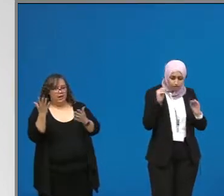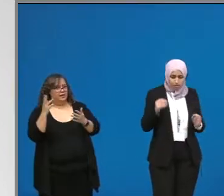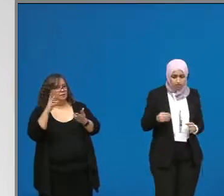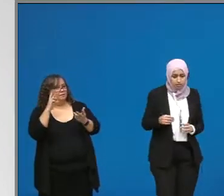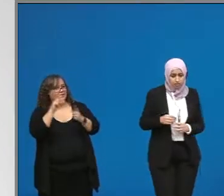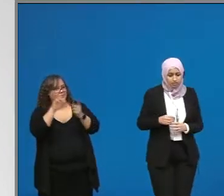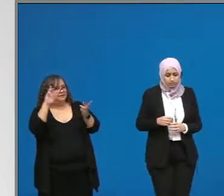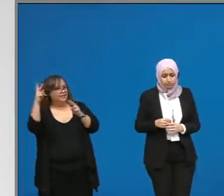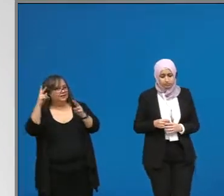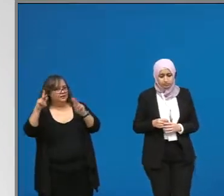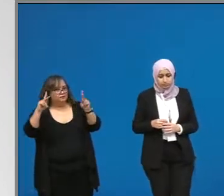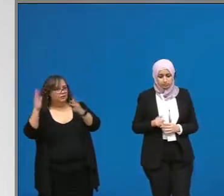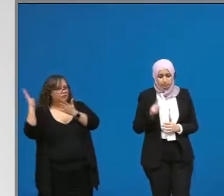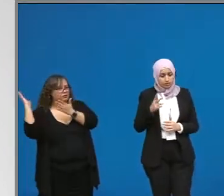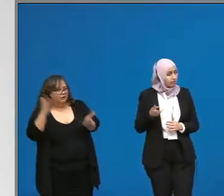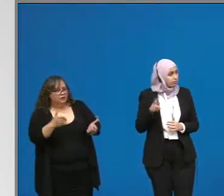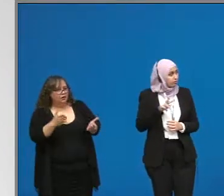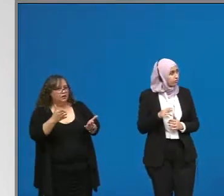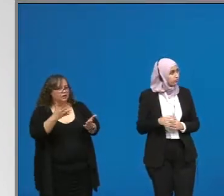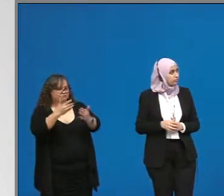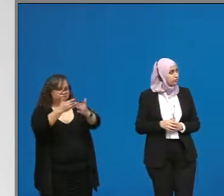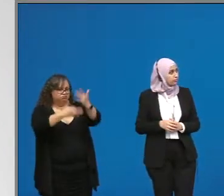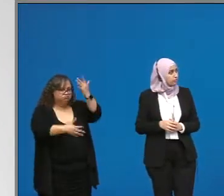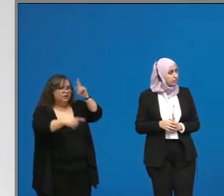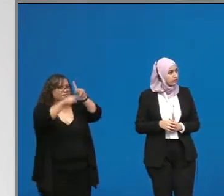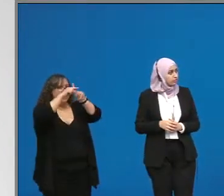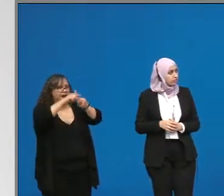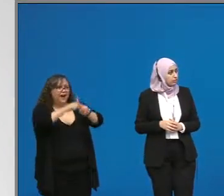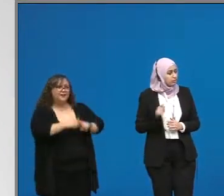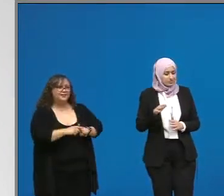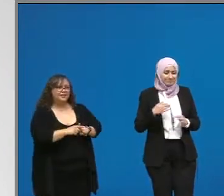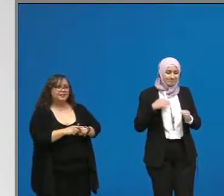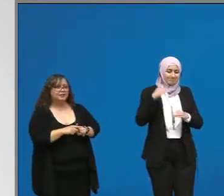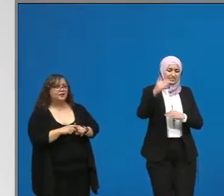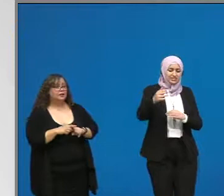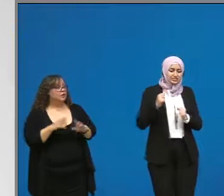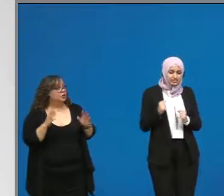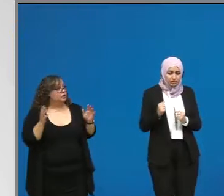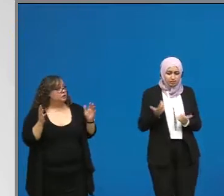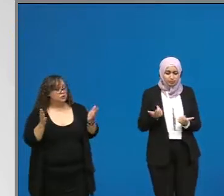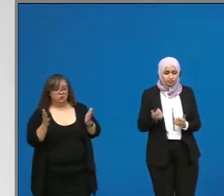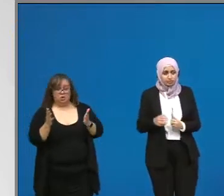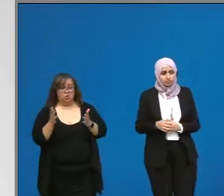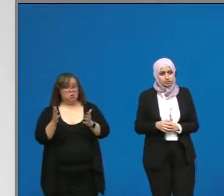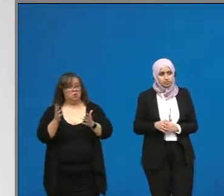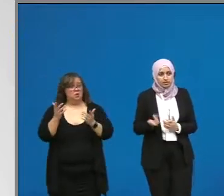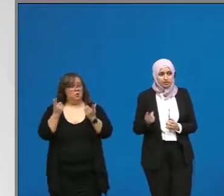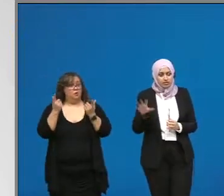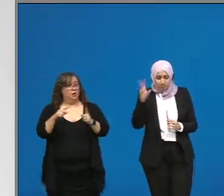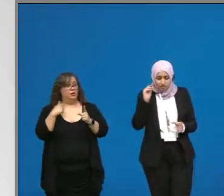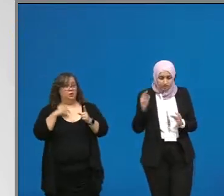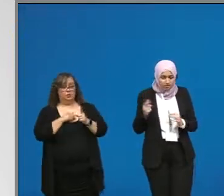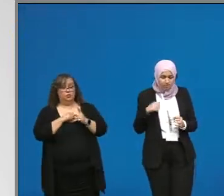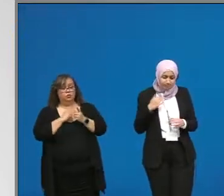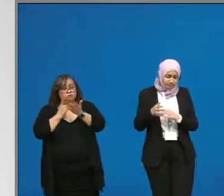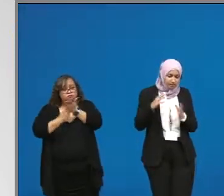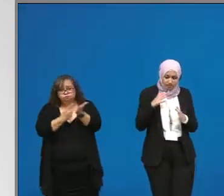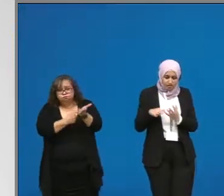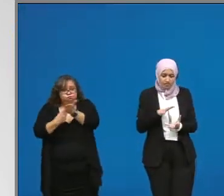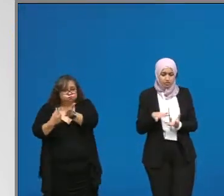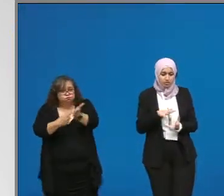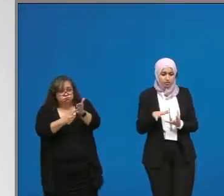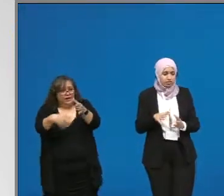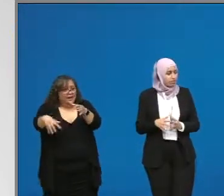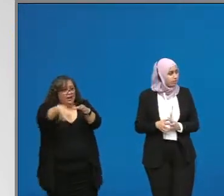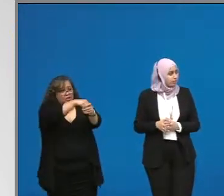many, many, many different levels. And so we've got to start to not use these as debilitating factors when we plan for inclusion. We've got to start